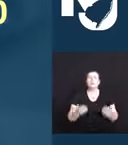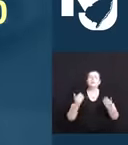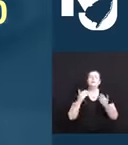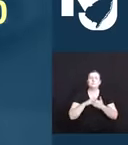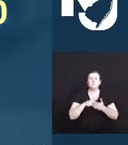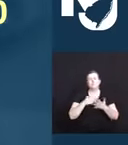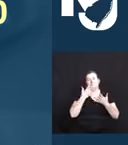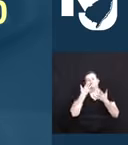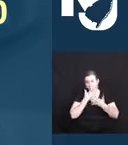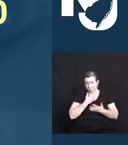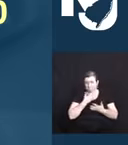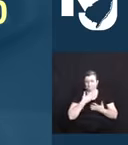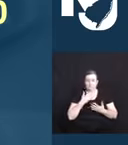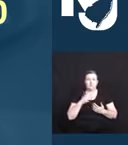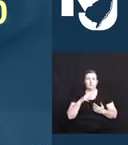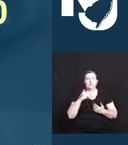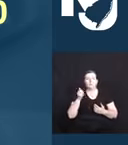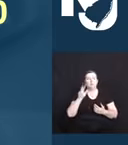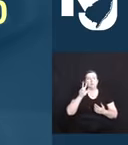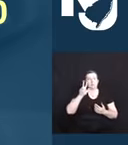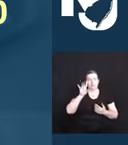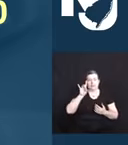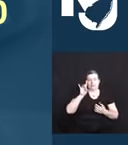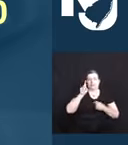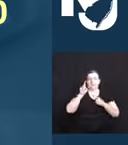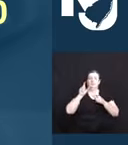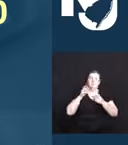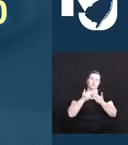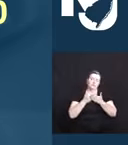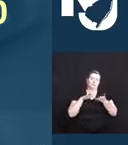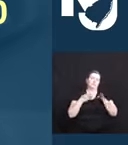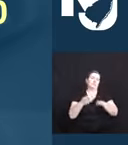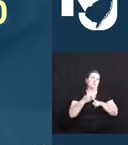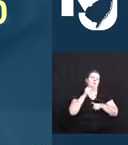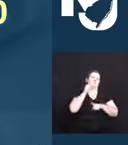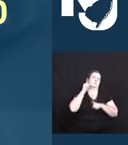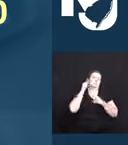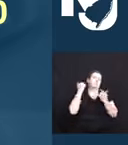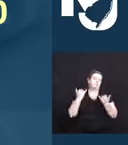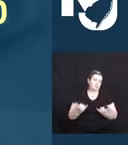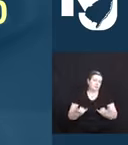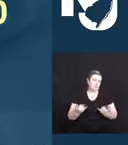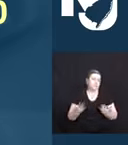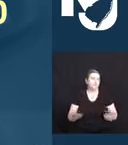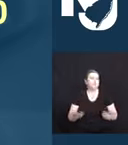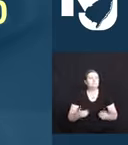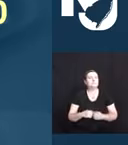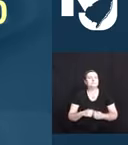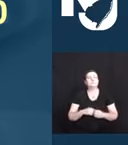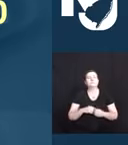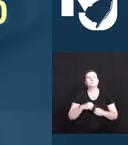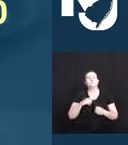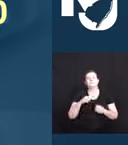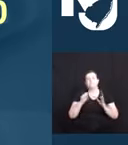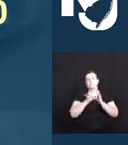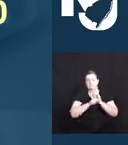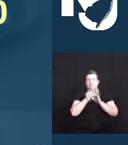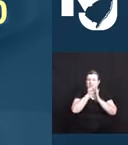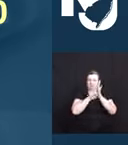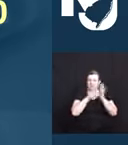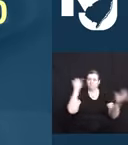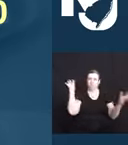the loss of another 38 New Jerseyans to COVID-19 related complications. Our statewide total is